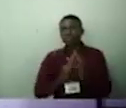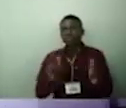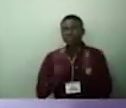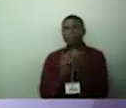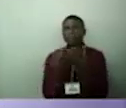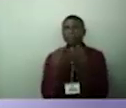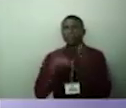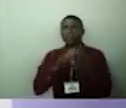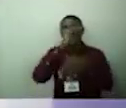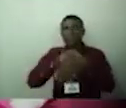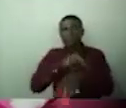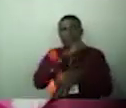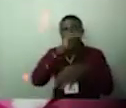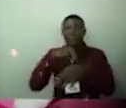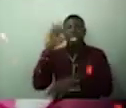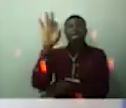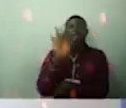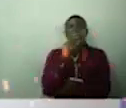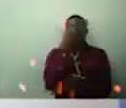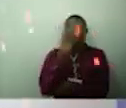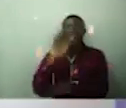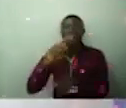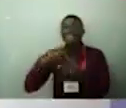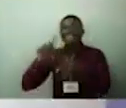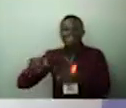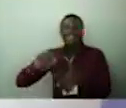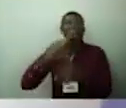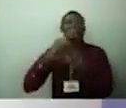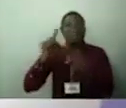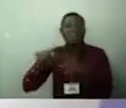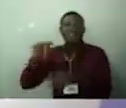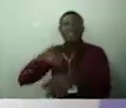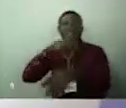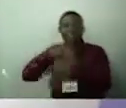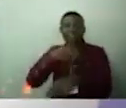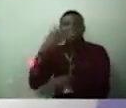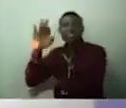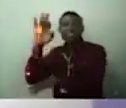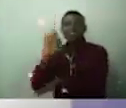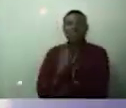nations brought their flags, and then we all were dancing, and you see the beauty.